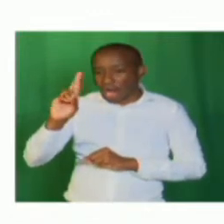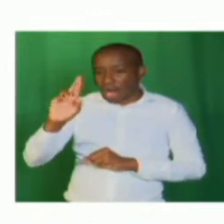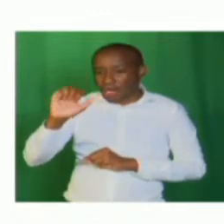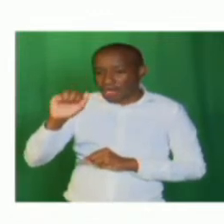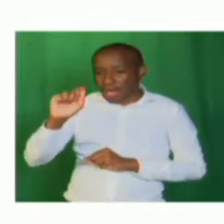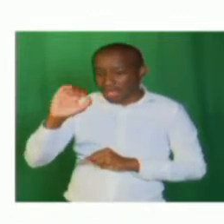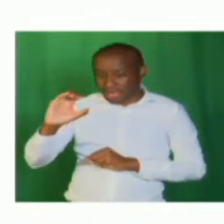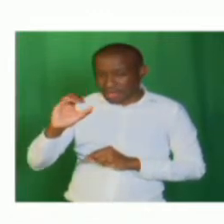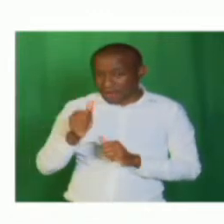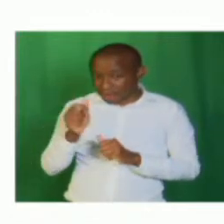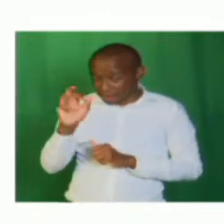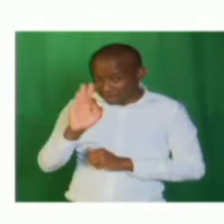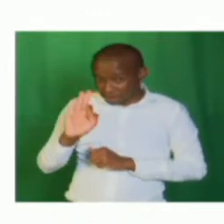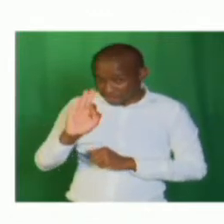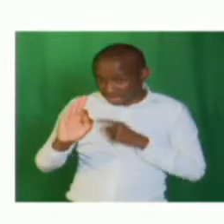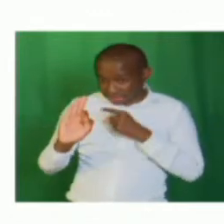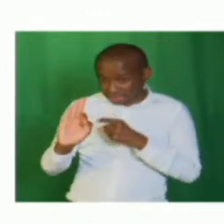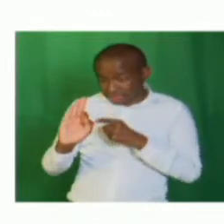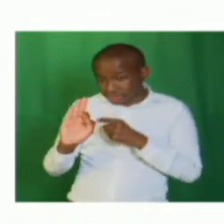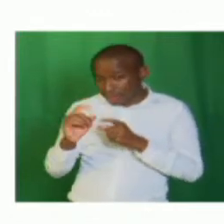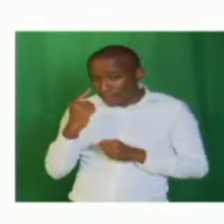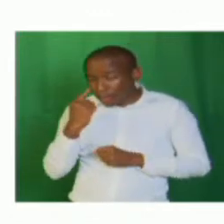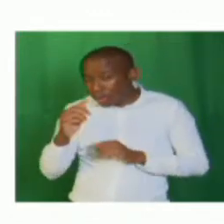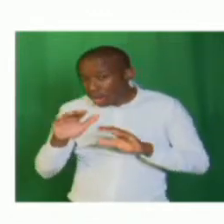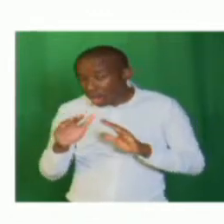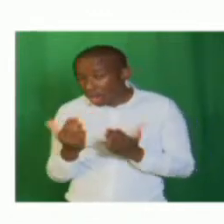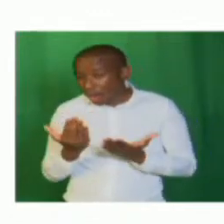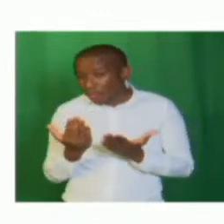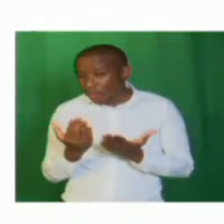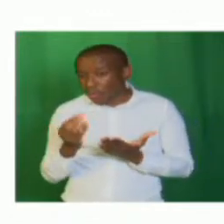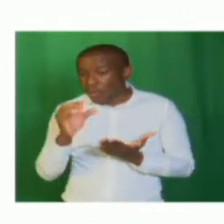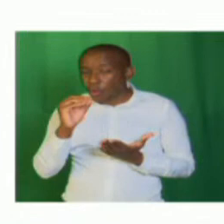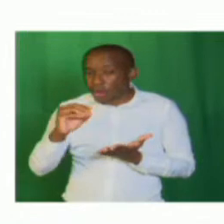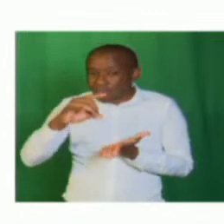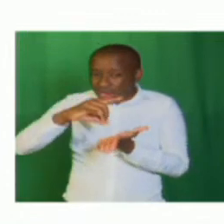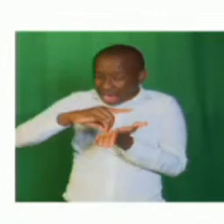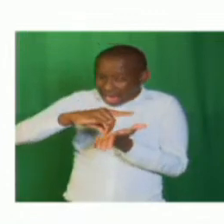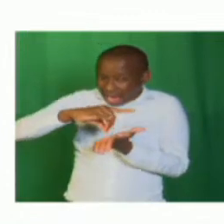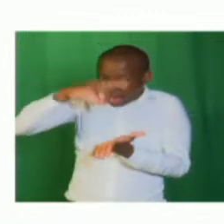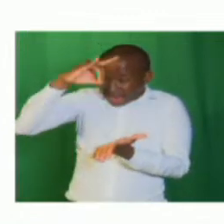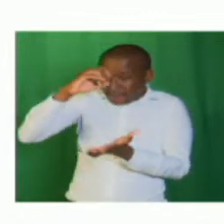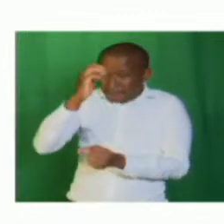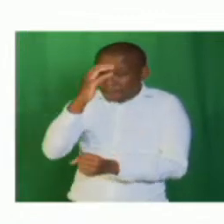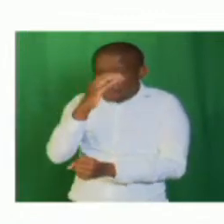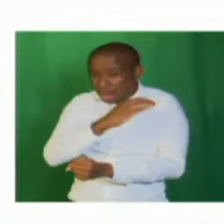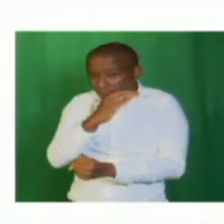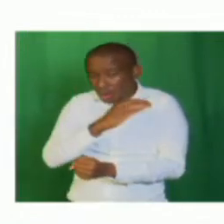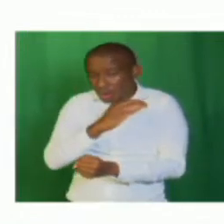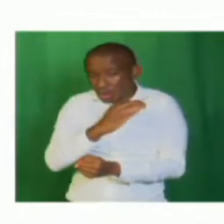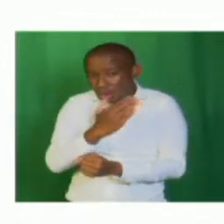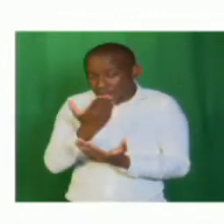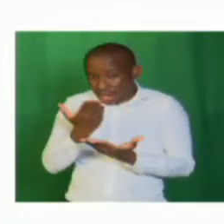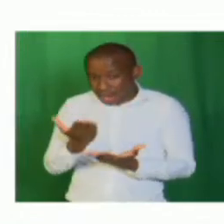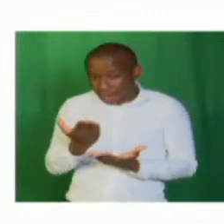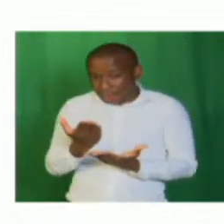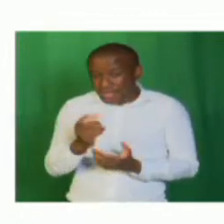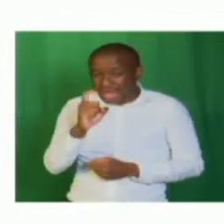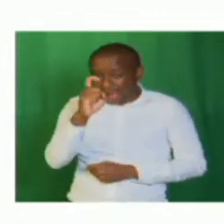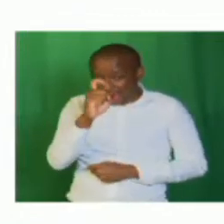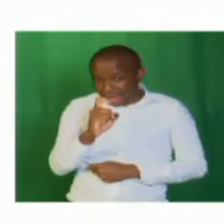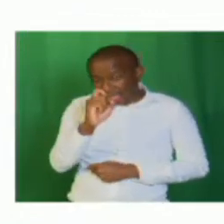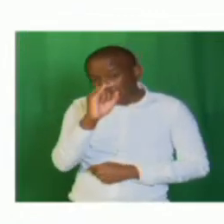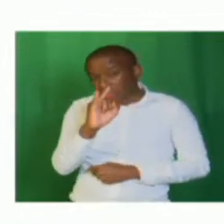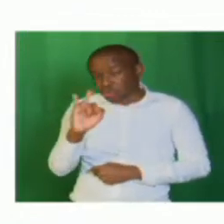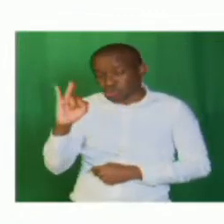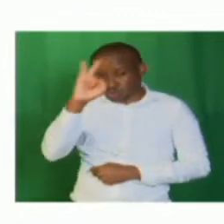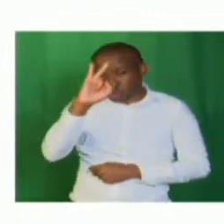ones, this is how we can identify them. When the highest power or the highest exponent of x is